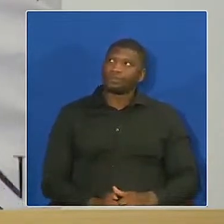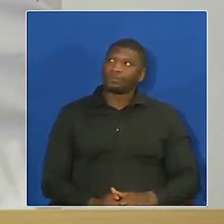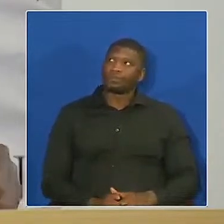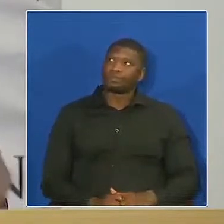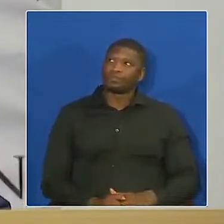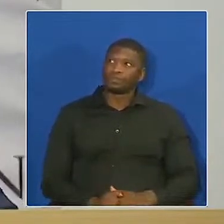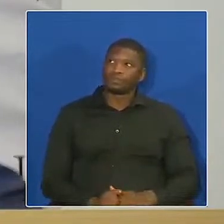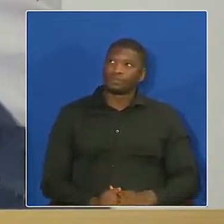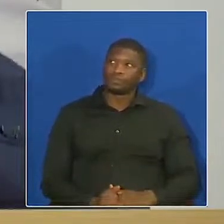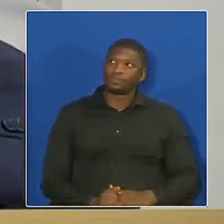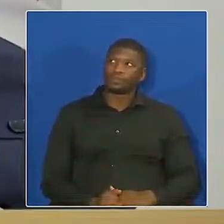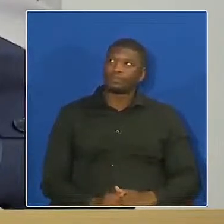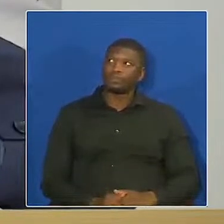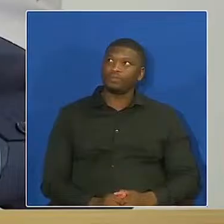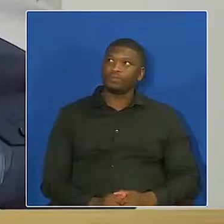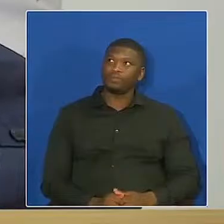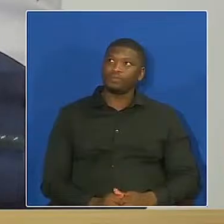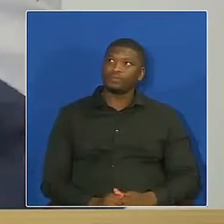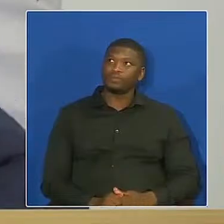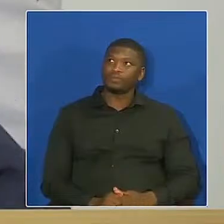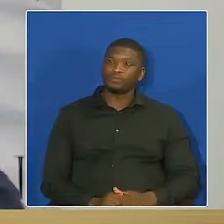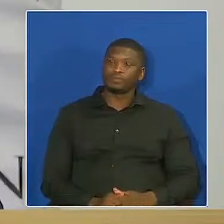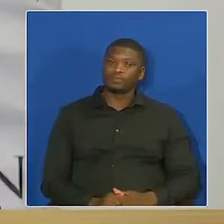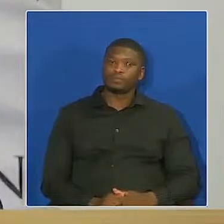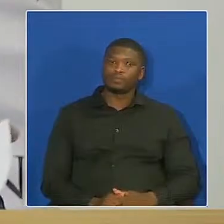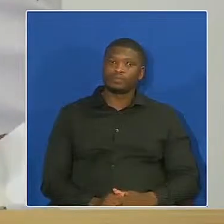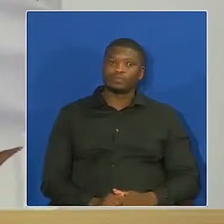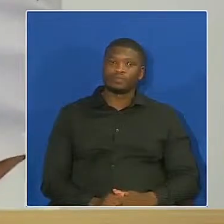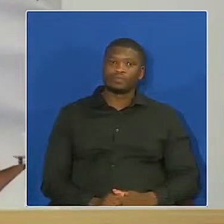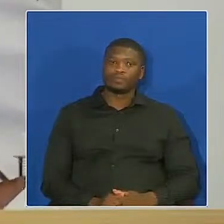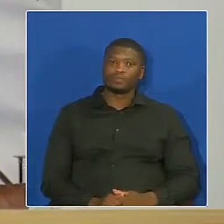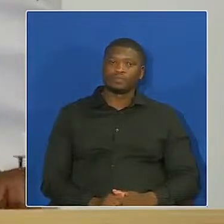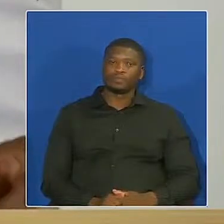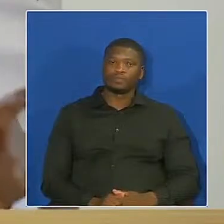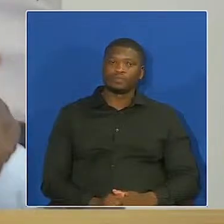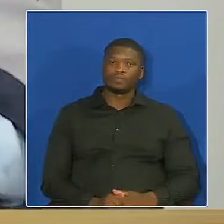Then moving on to